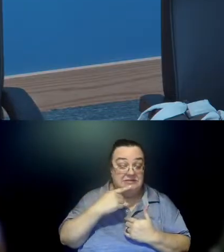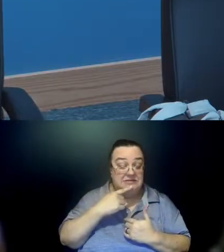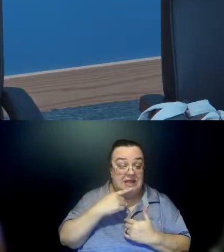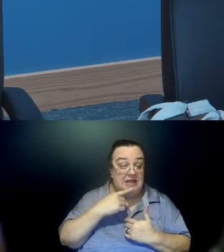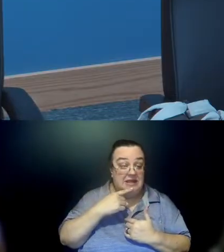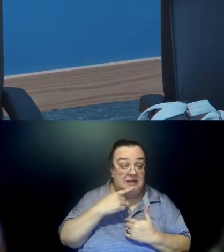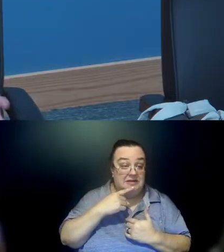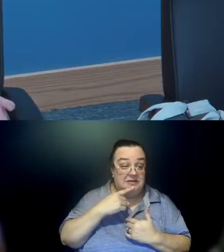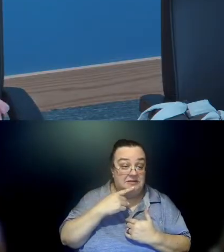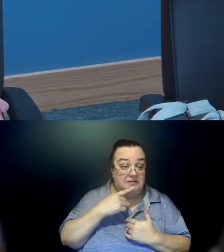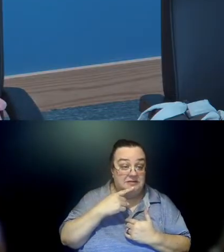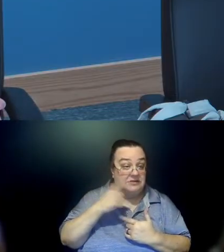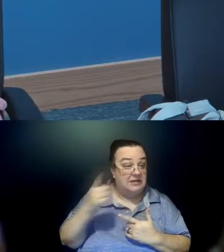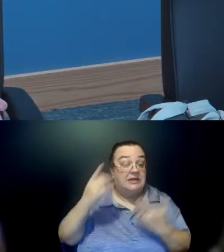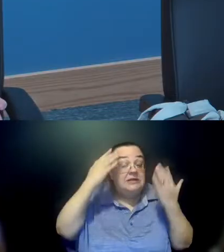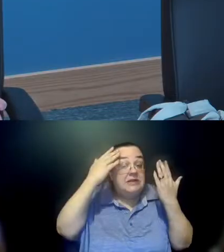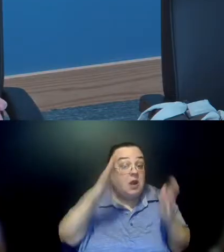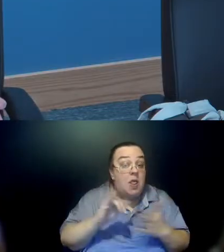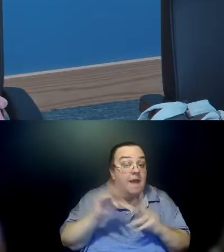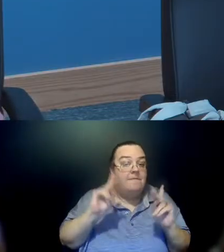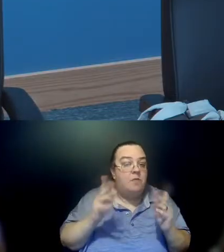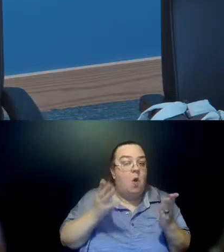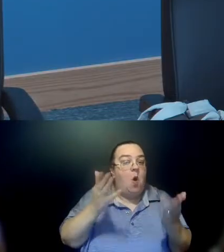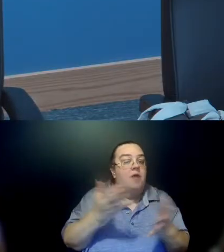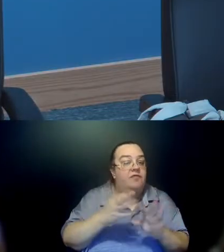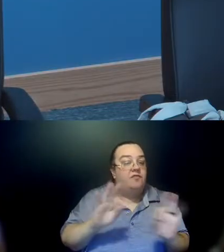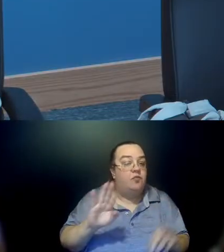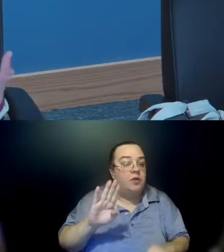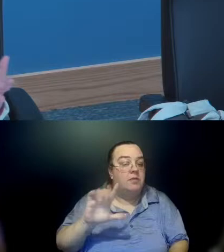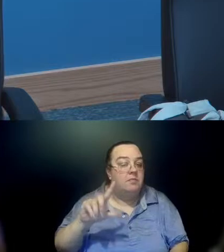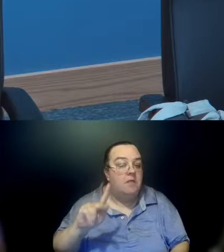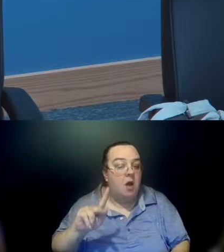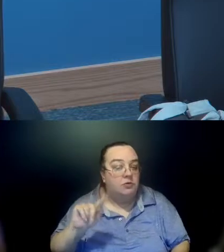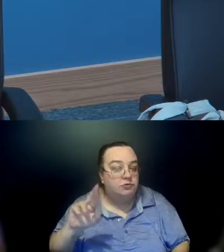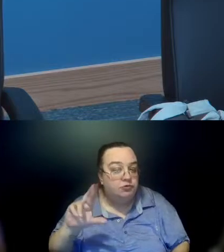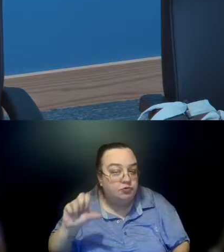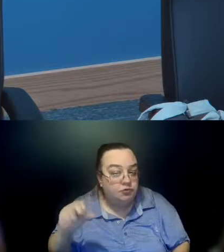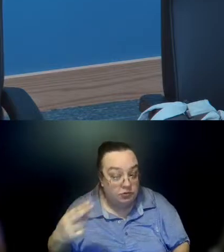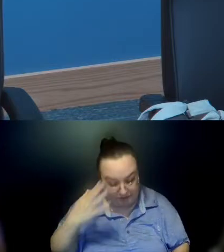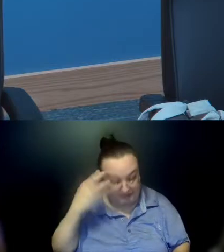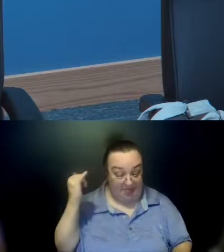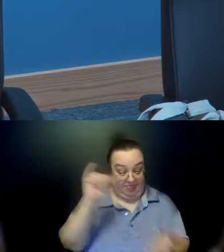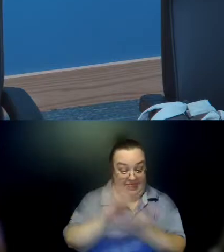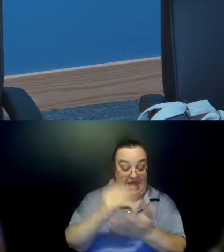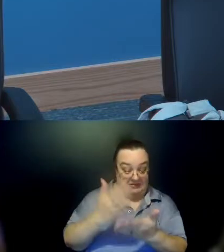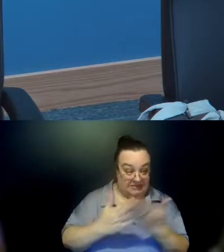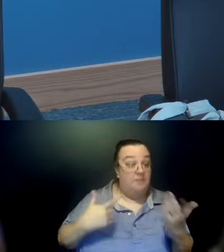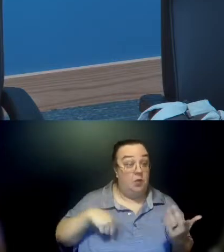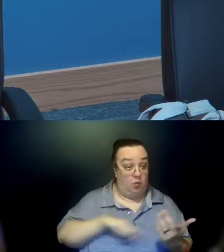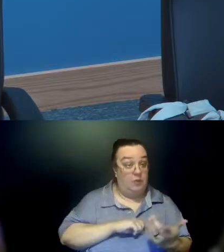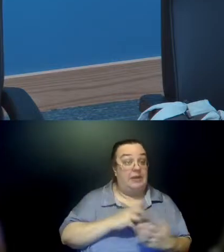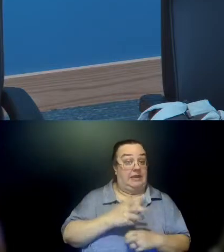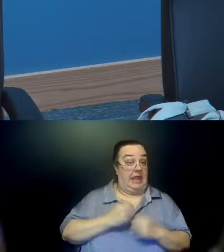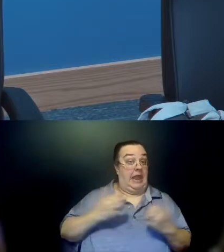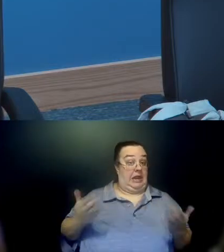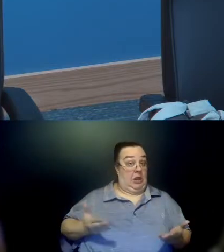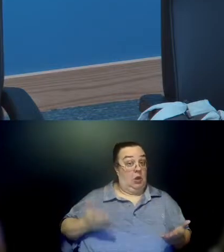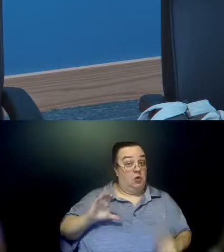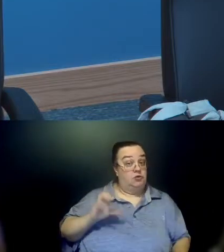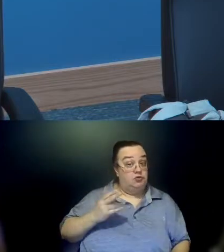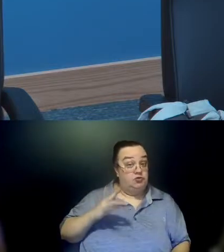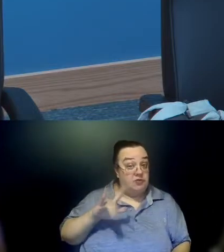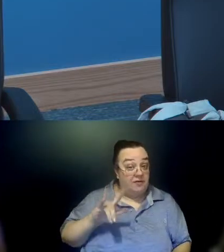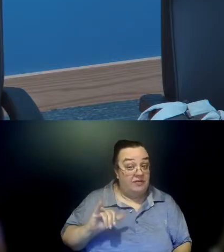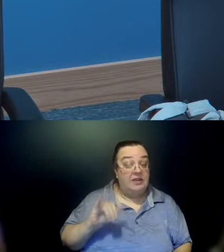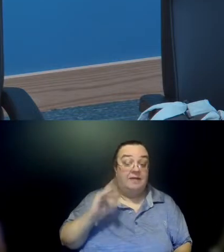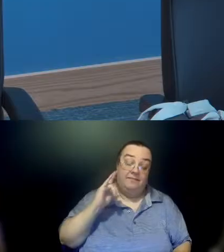that people offer free bulk trash, right? Because that's something that we get here in Cheverly. It's something that